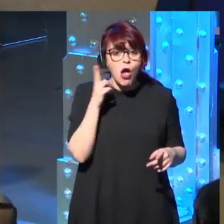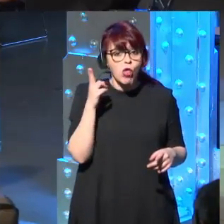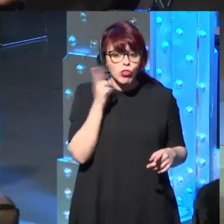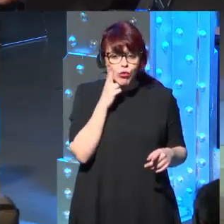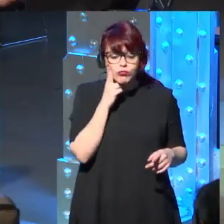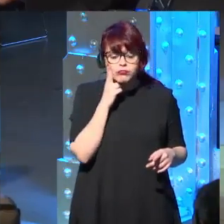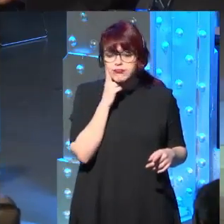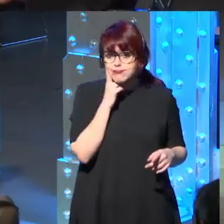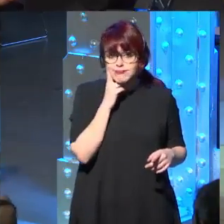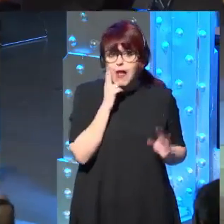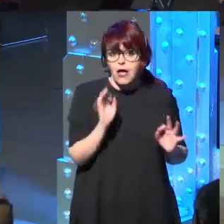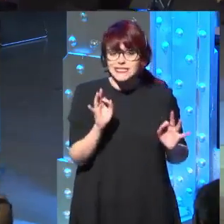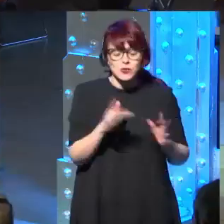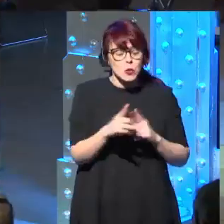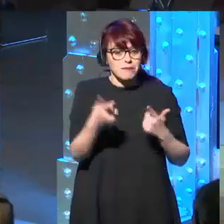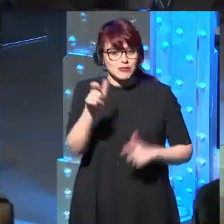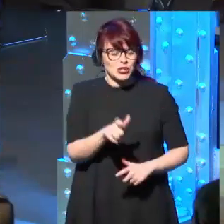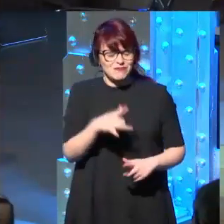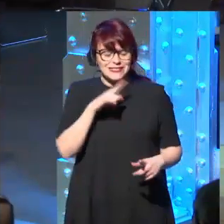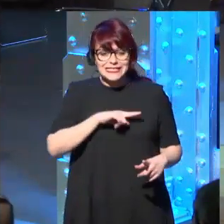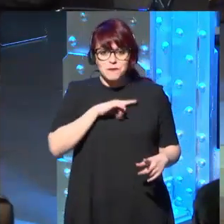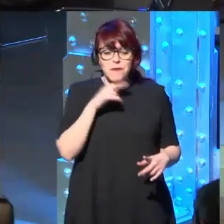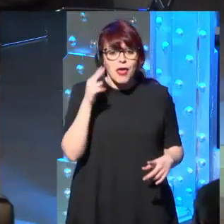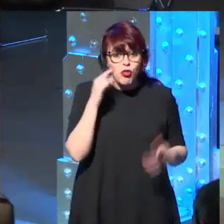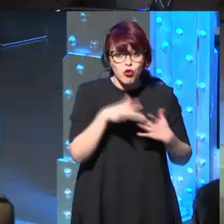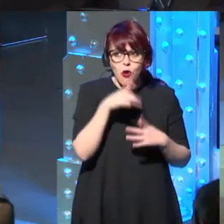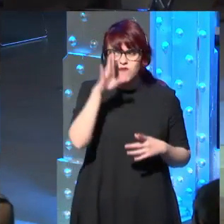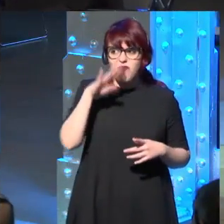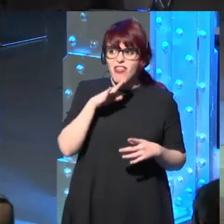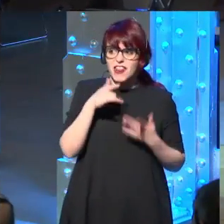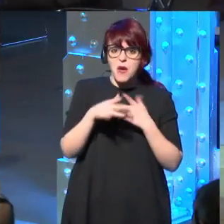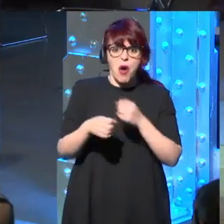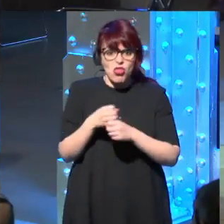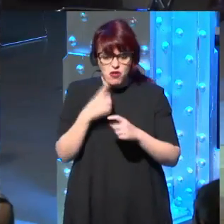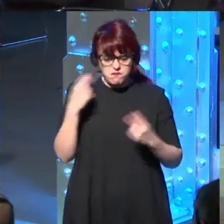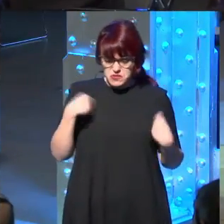of myself going there too. But I read this